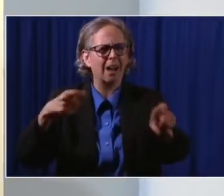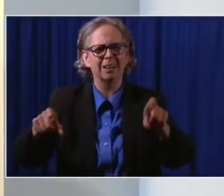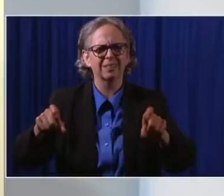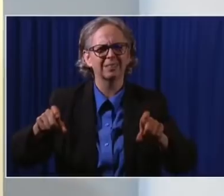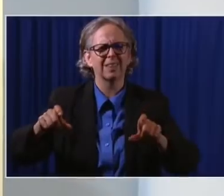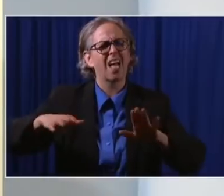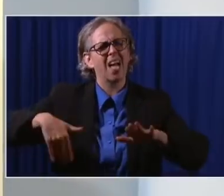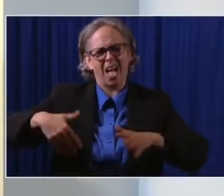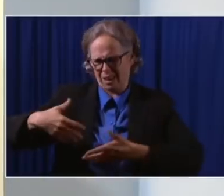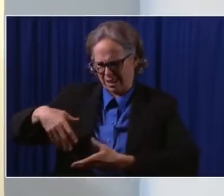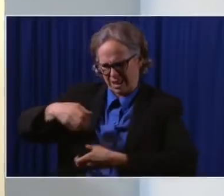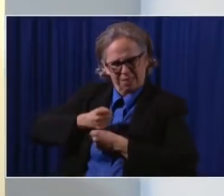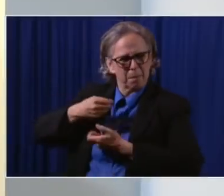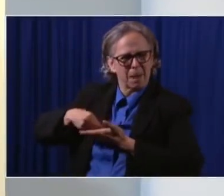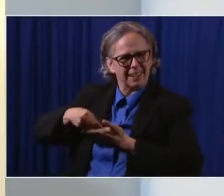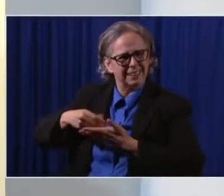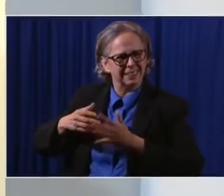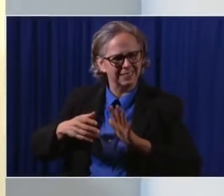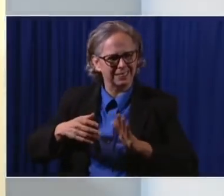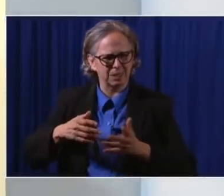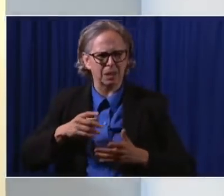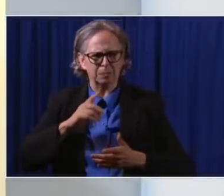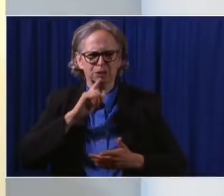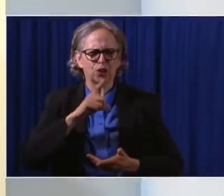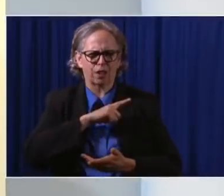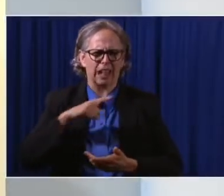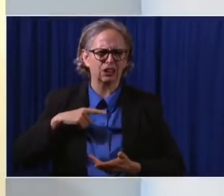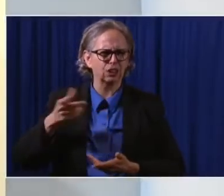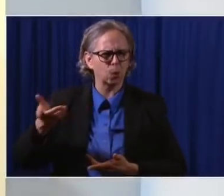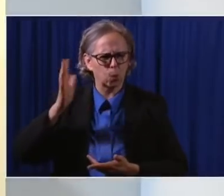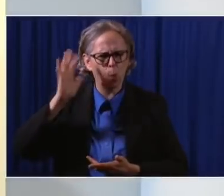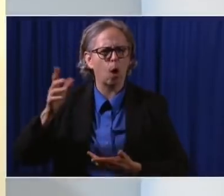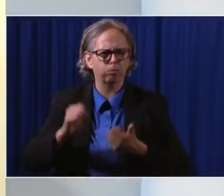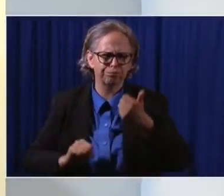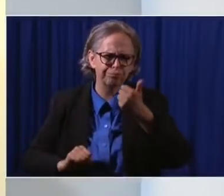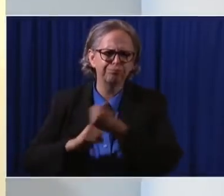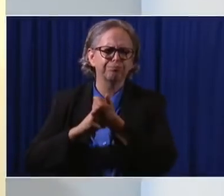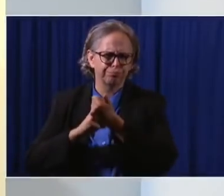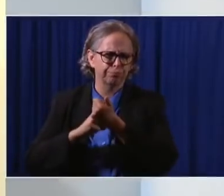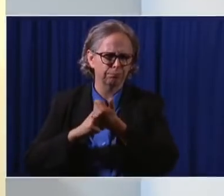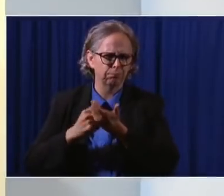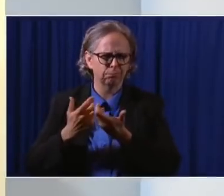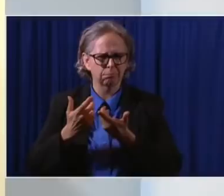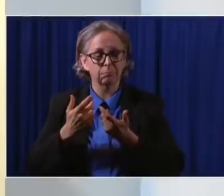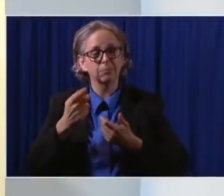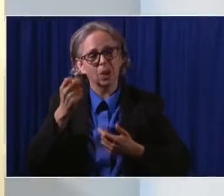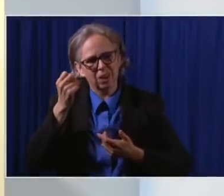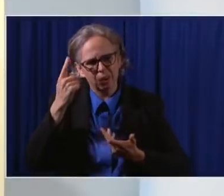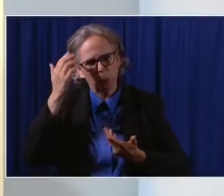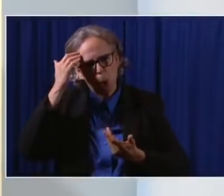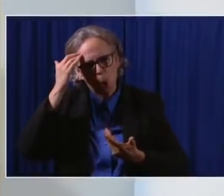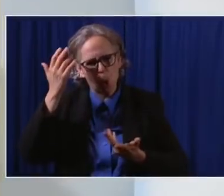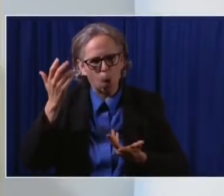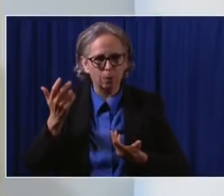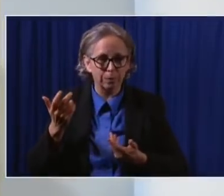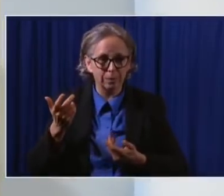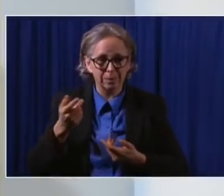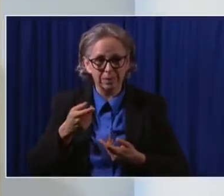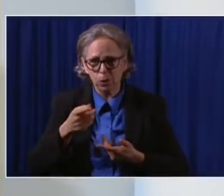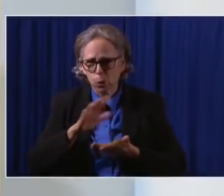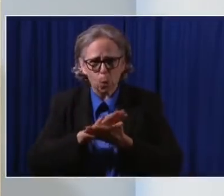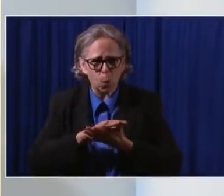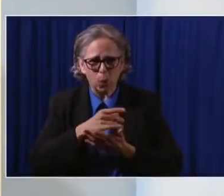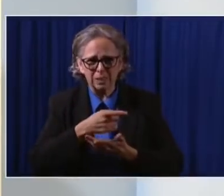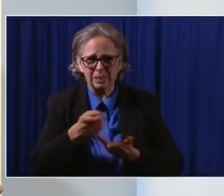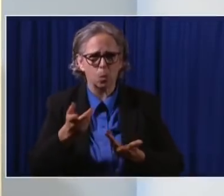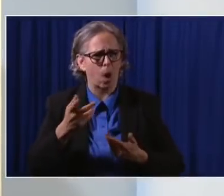enthusiastic about supporting schools. And look, we know that there are going to be COVID-related expenses, and we